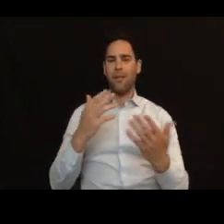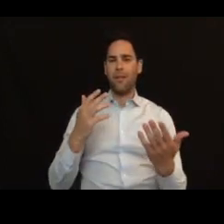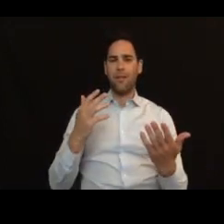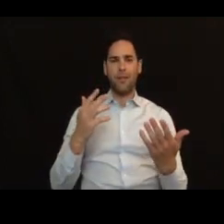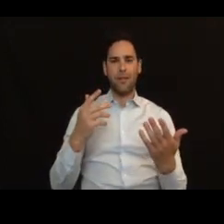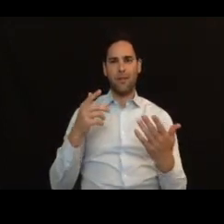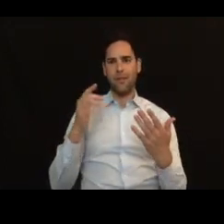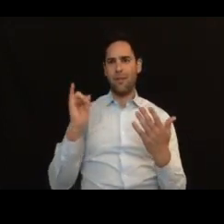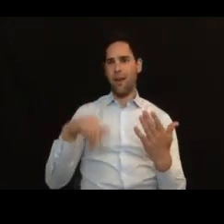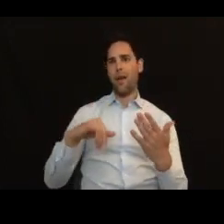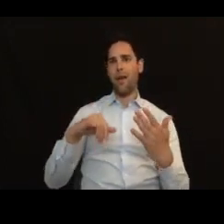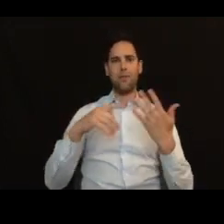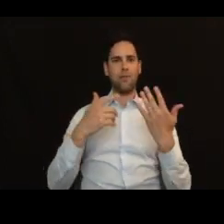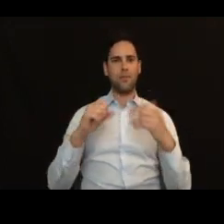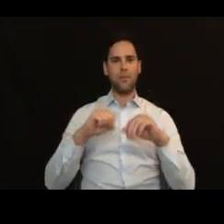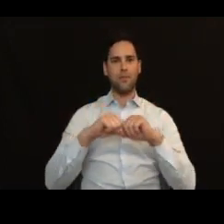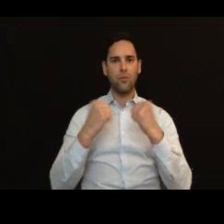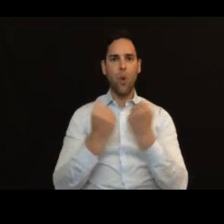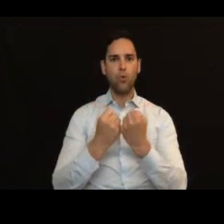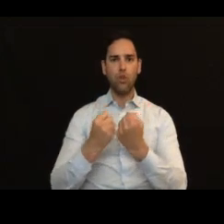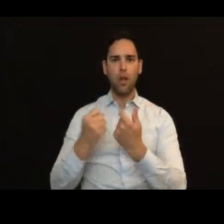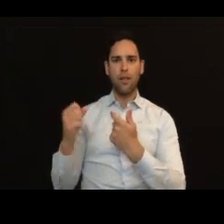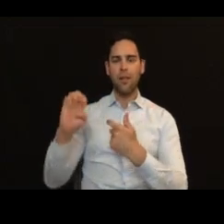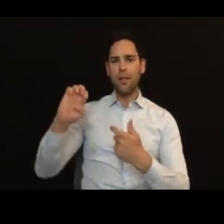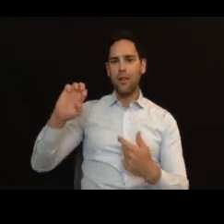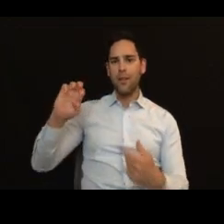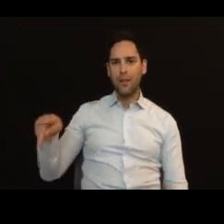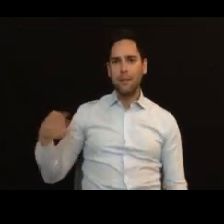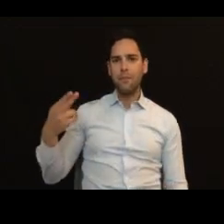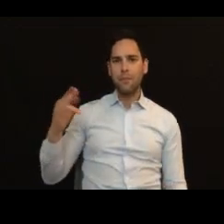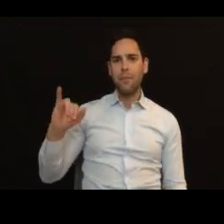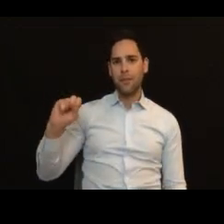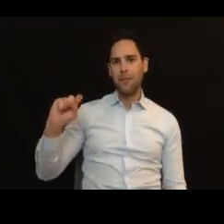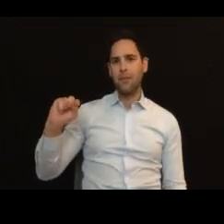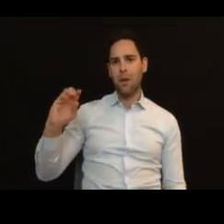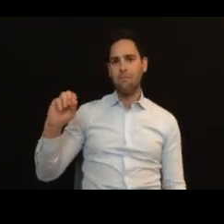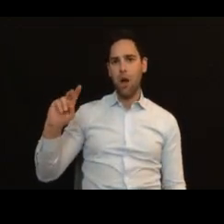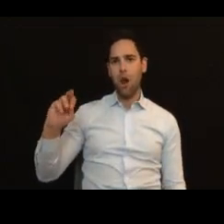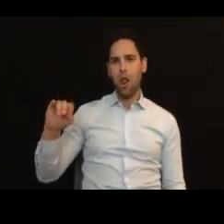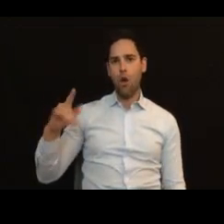social epistemologies that we've kind of developed through our lived experiences.